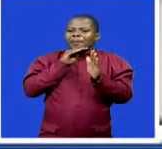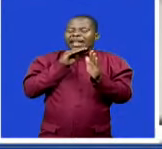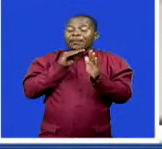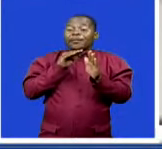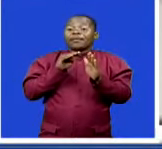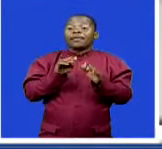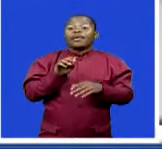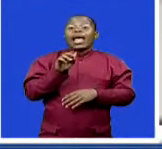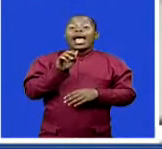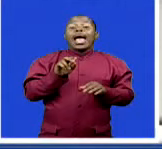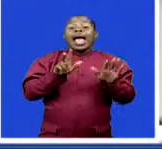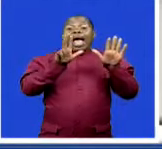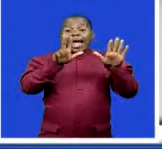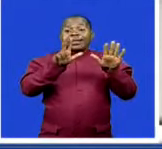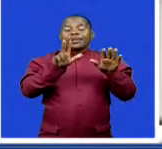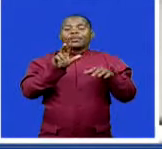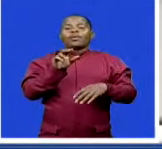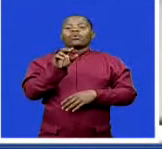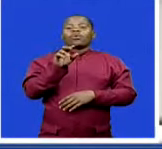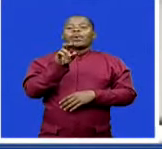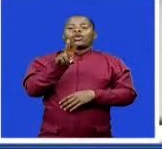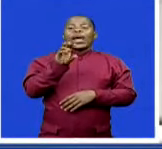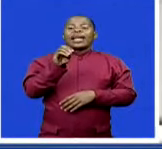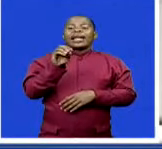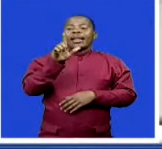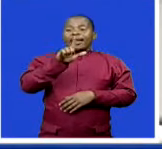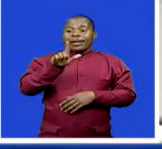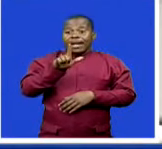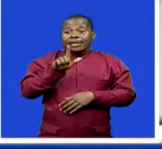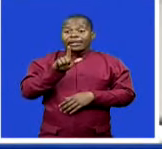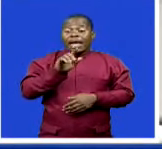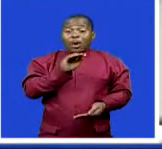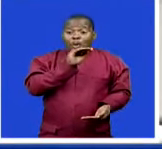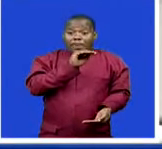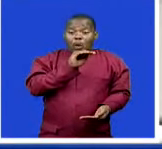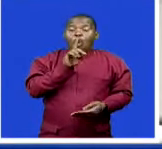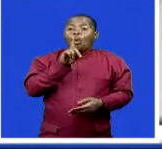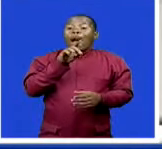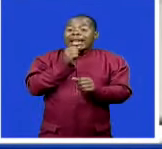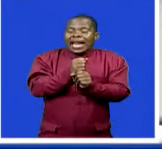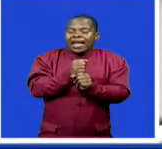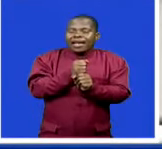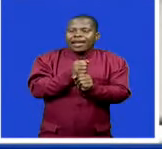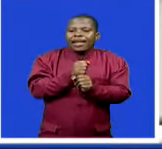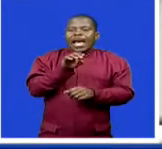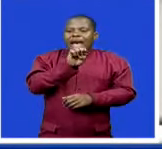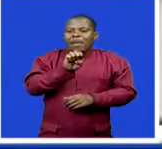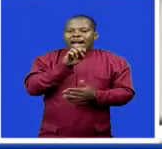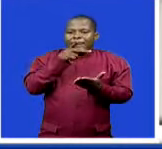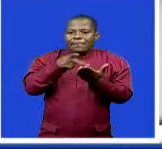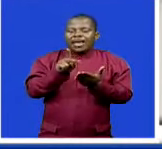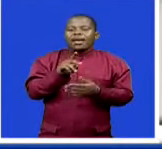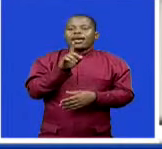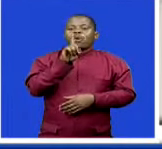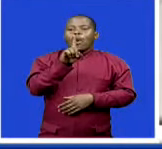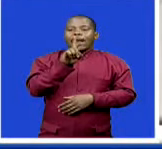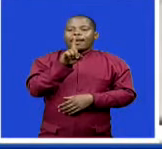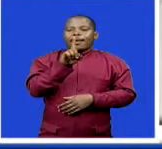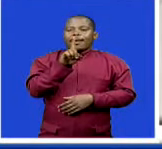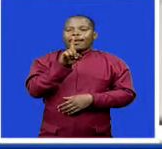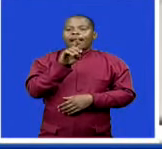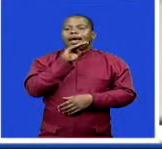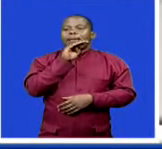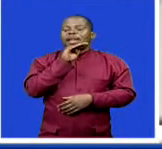liters a day, which we pay something like Lilangen.